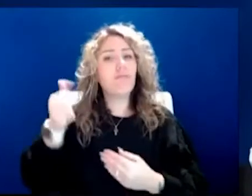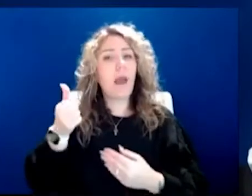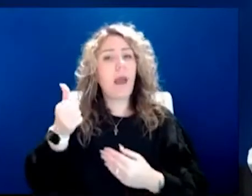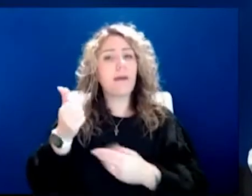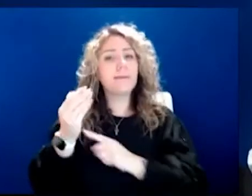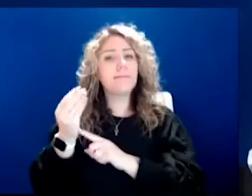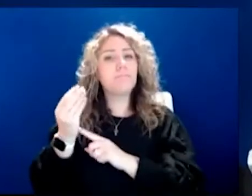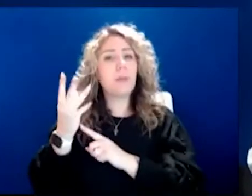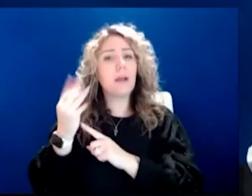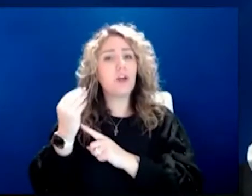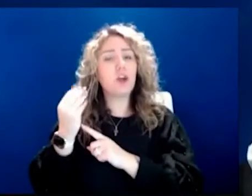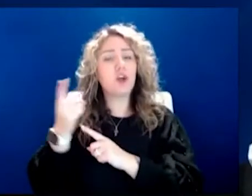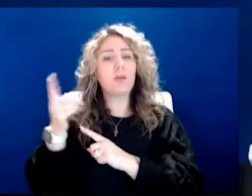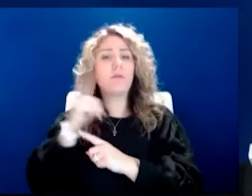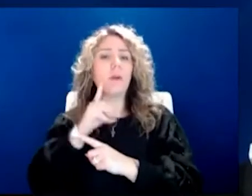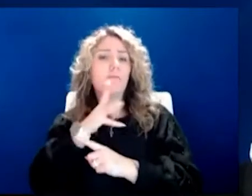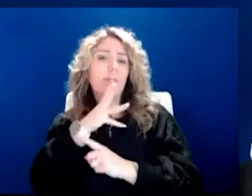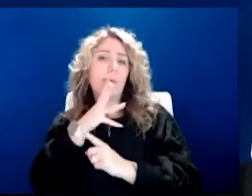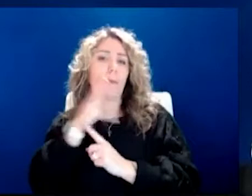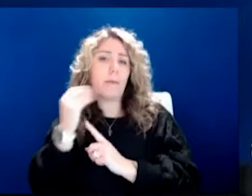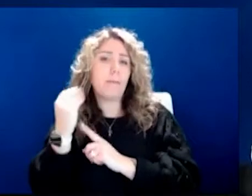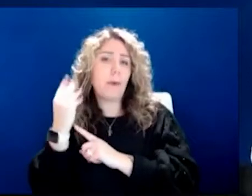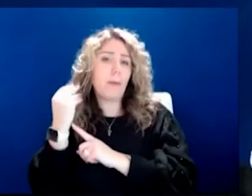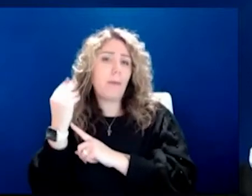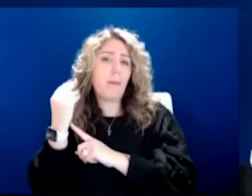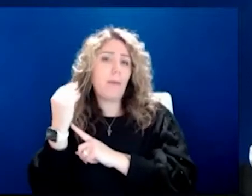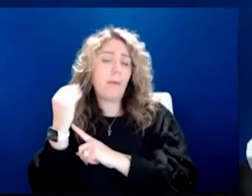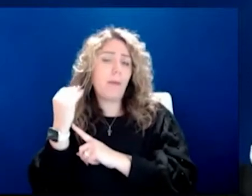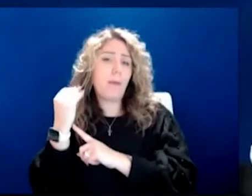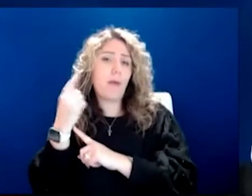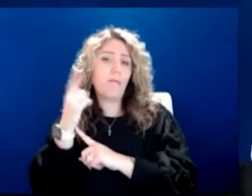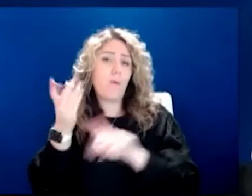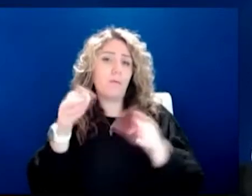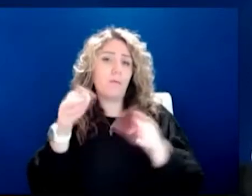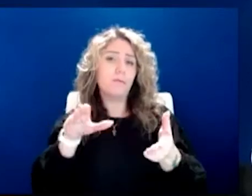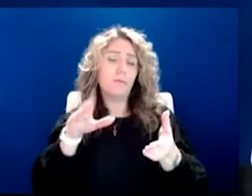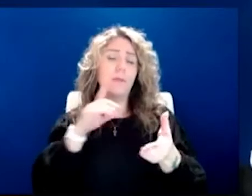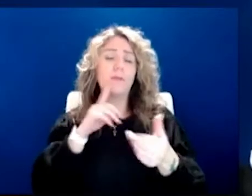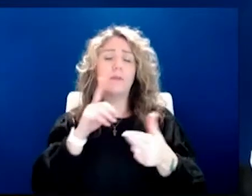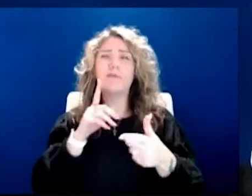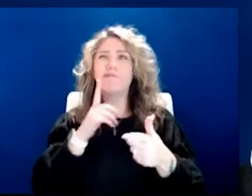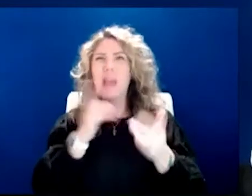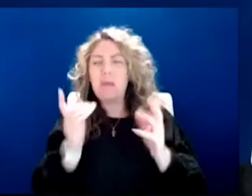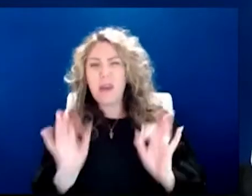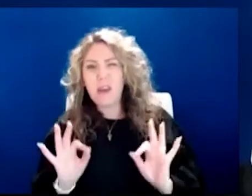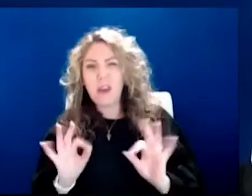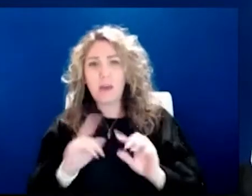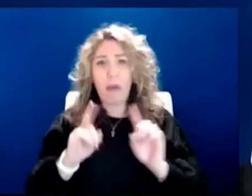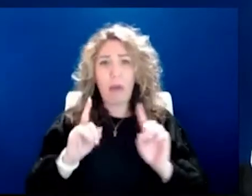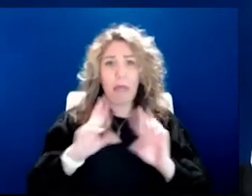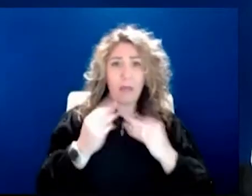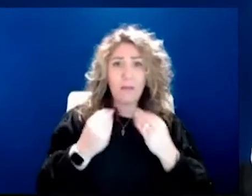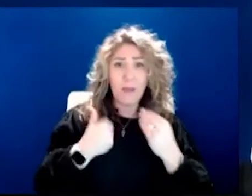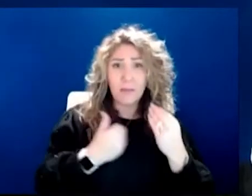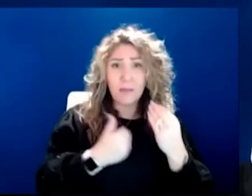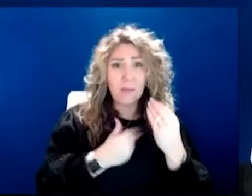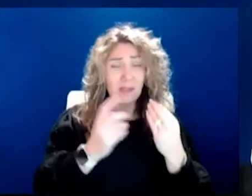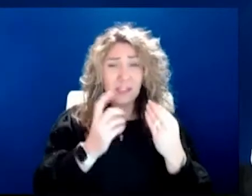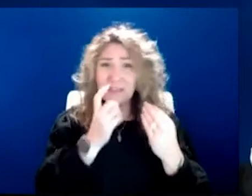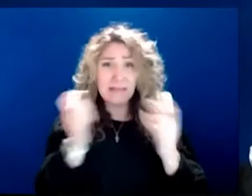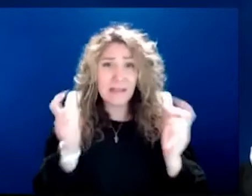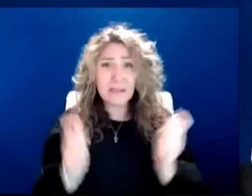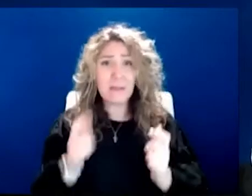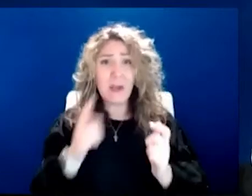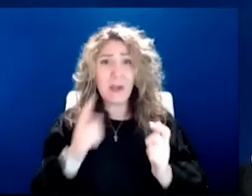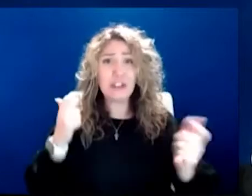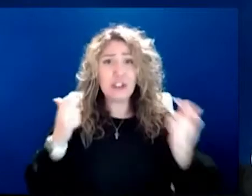let them talk. And to us it seems small, but to the family members it's not small. This is huge. This is their last